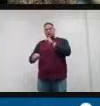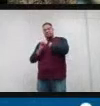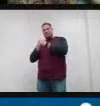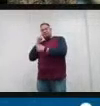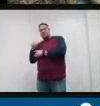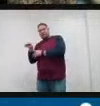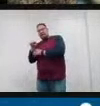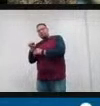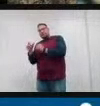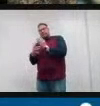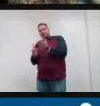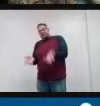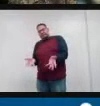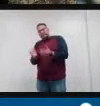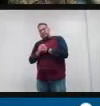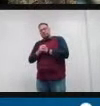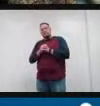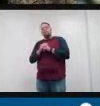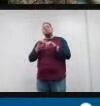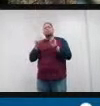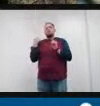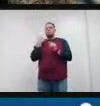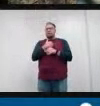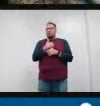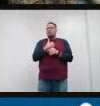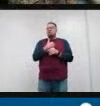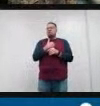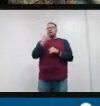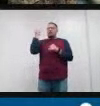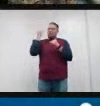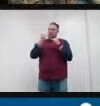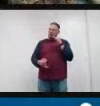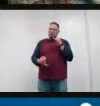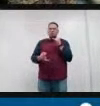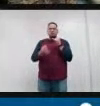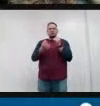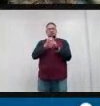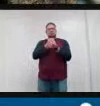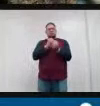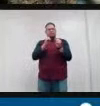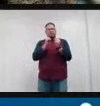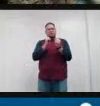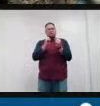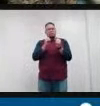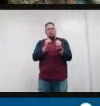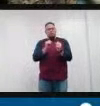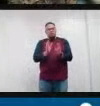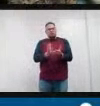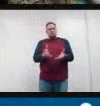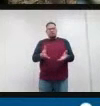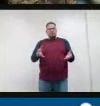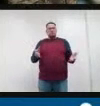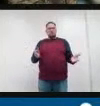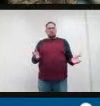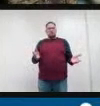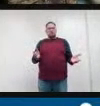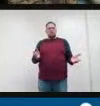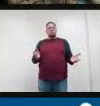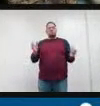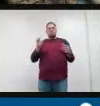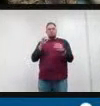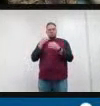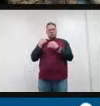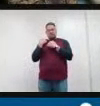technically speaking. But we are the last safety net, and the fiduciary duty is for